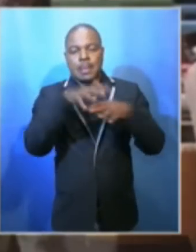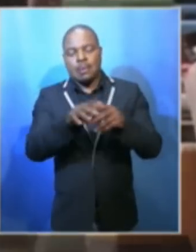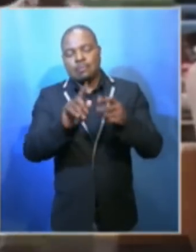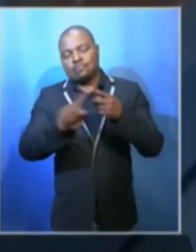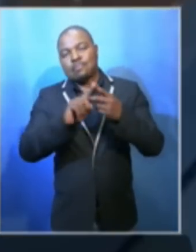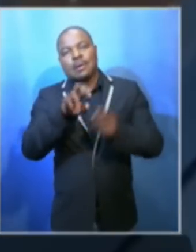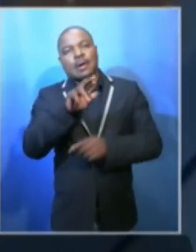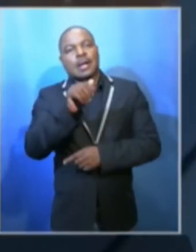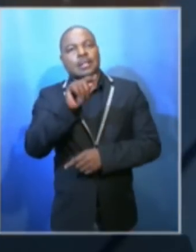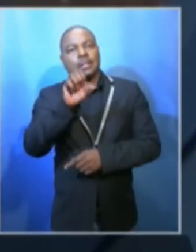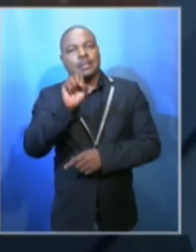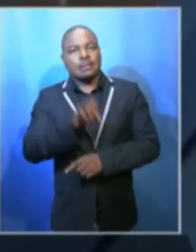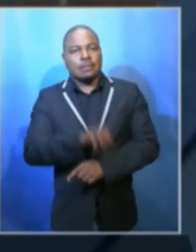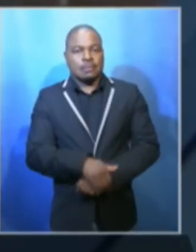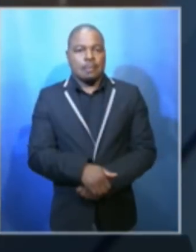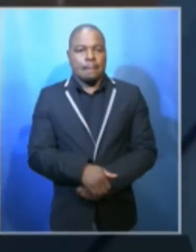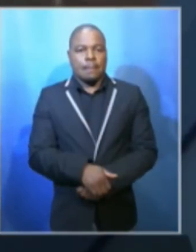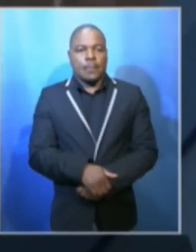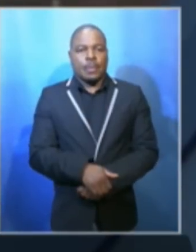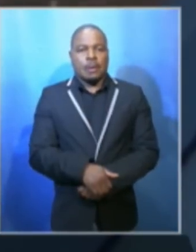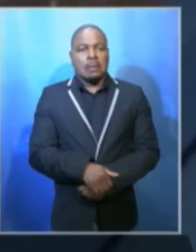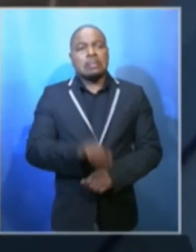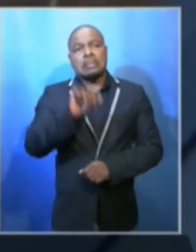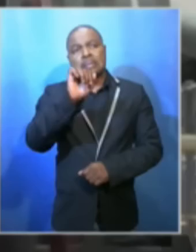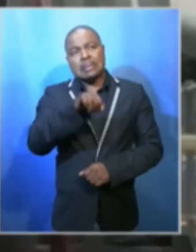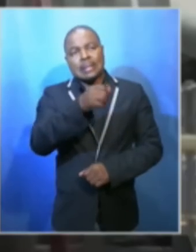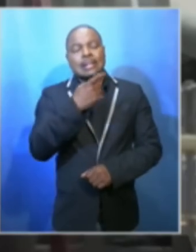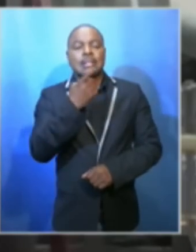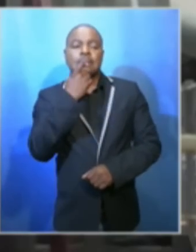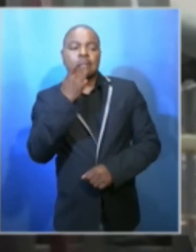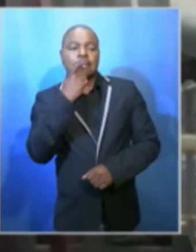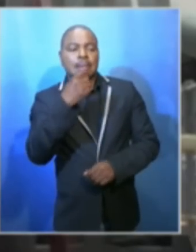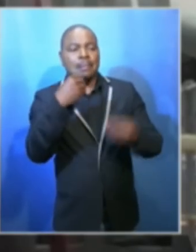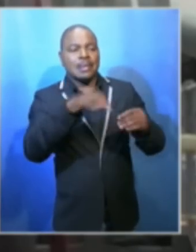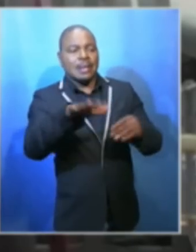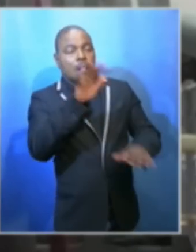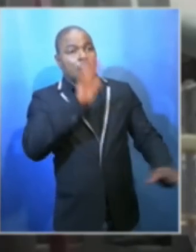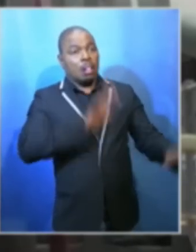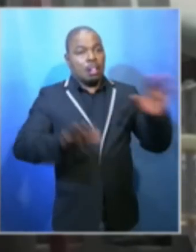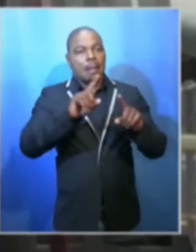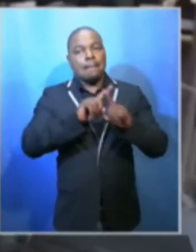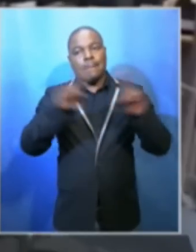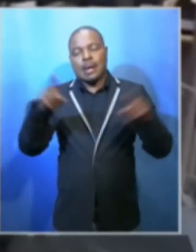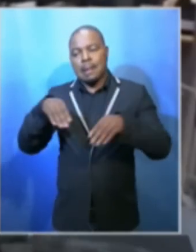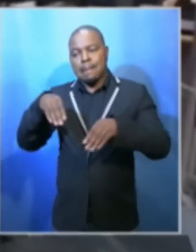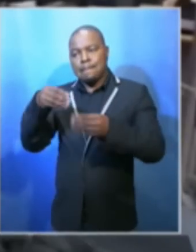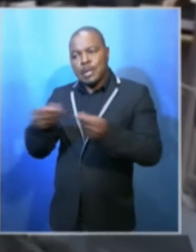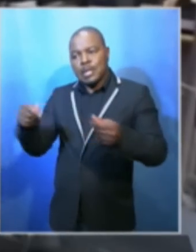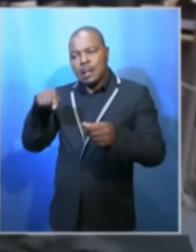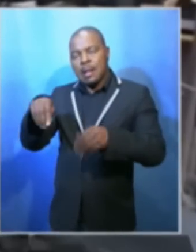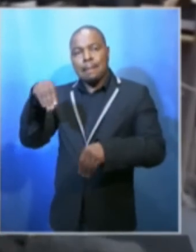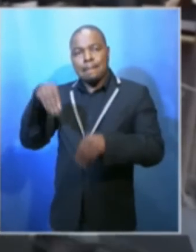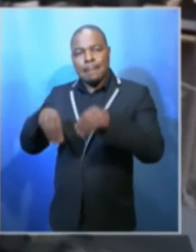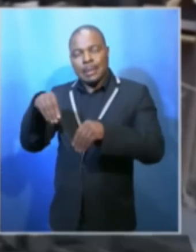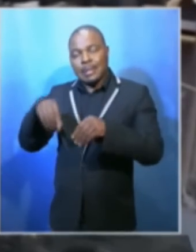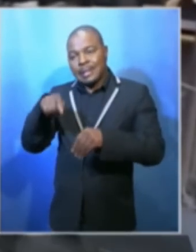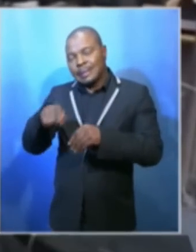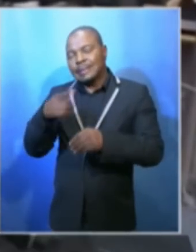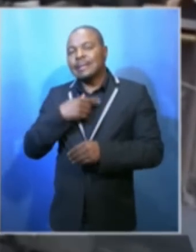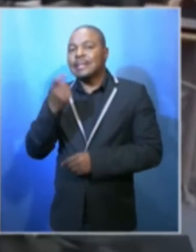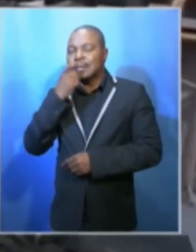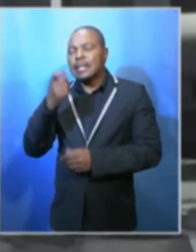Le fa go ntse le ketsaetsego mo bodirelong jwa tshipi go ntse le tsholofelo go ba diminerale tse di fetlhiwang ka tshipi.